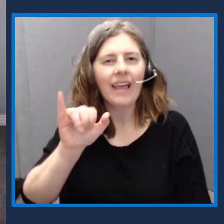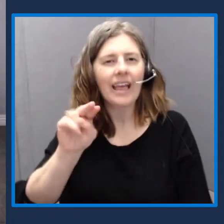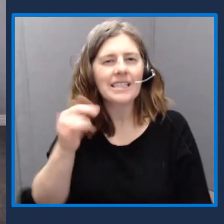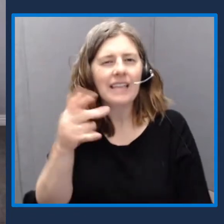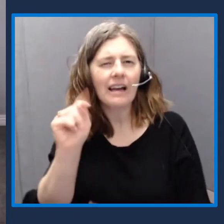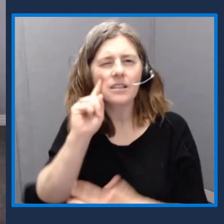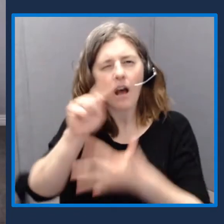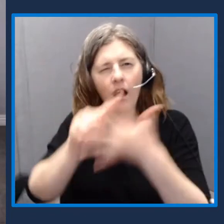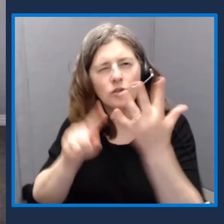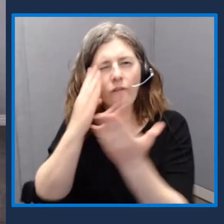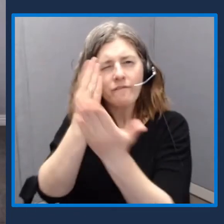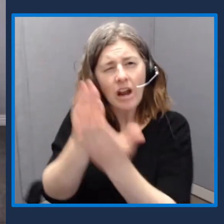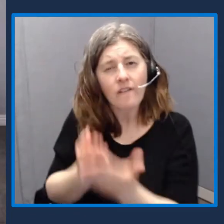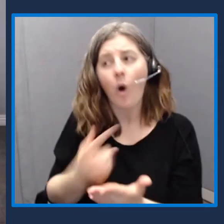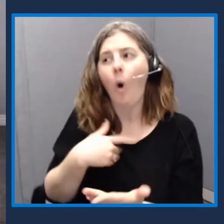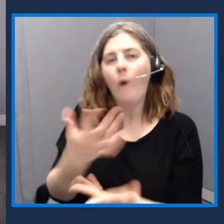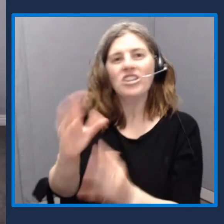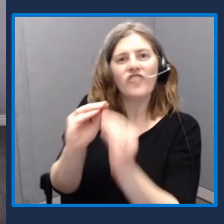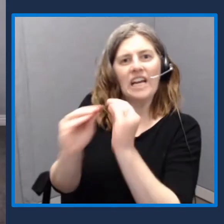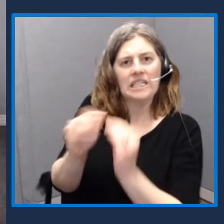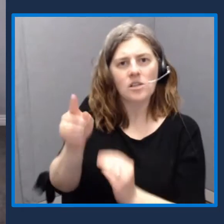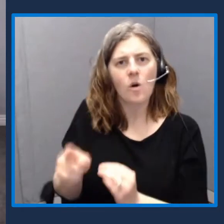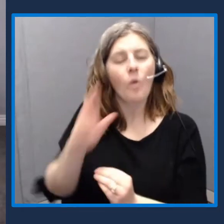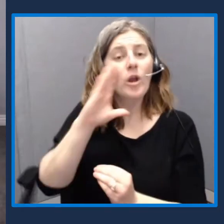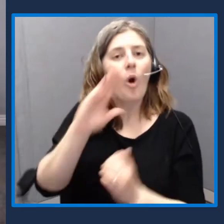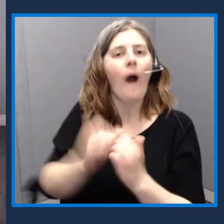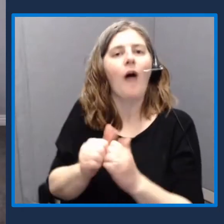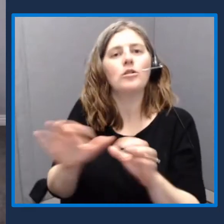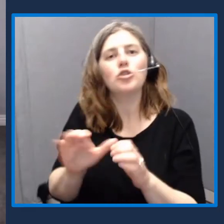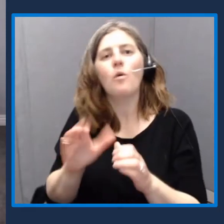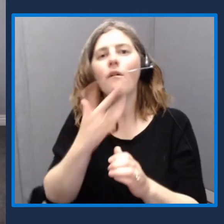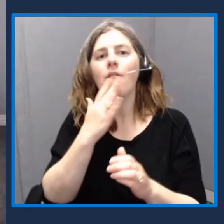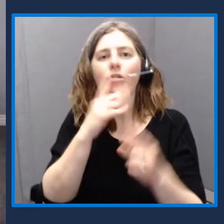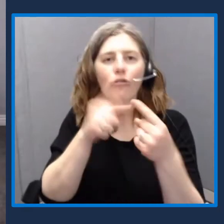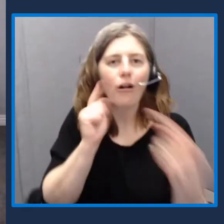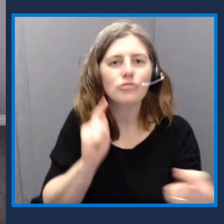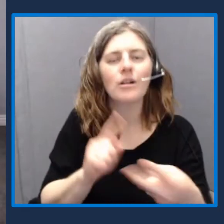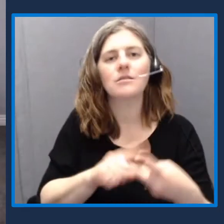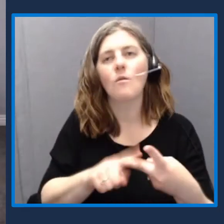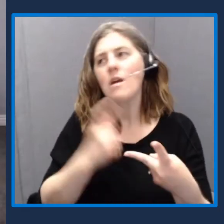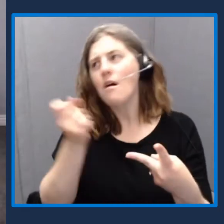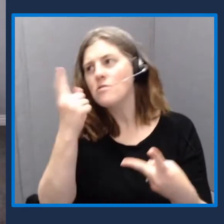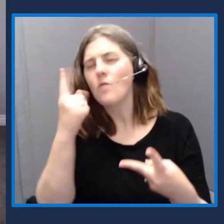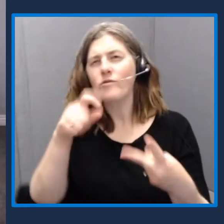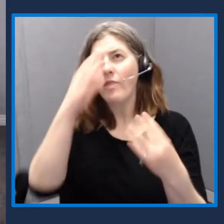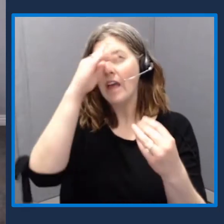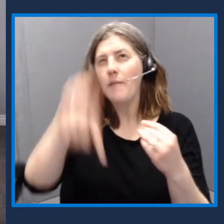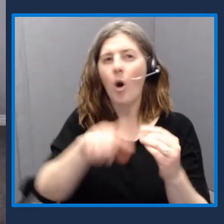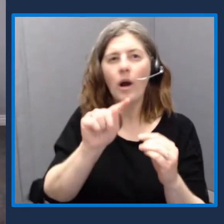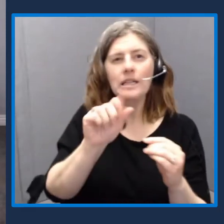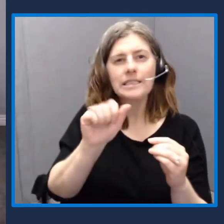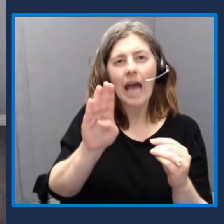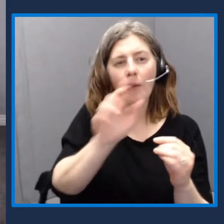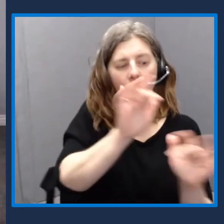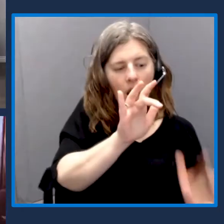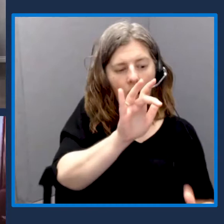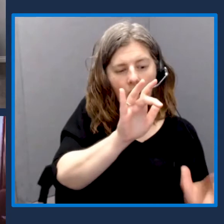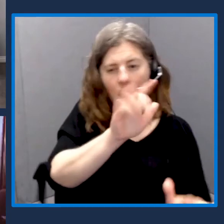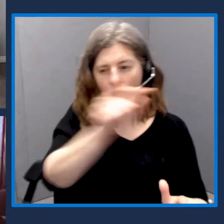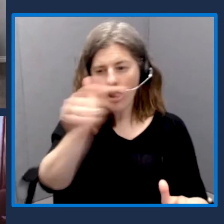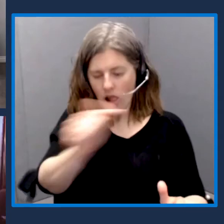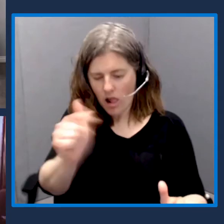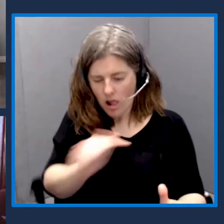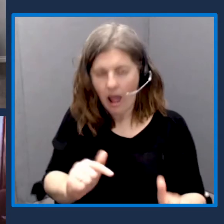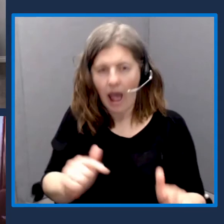yep, okay, we got that fixed. And now we know how to do color contrast. And now we understand that we have to think about tab order and keyboard accessibility